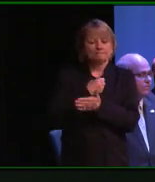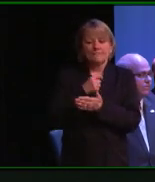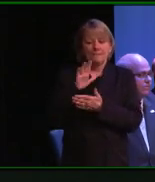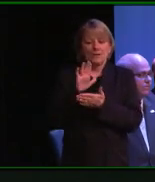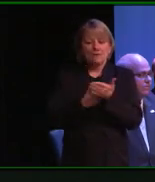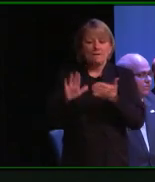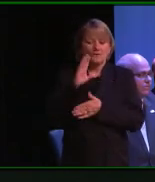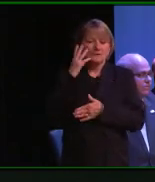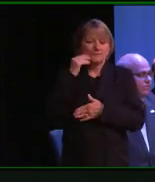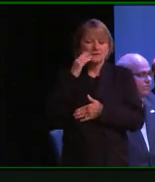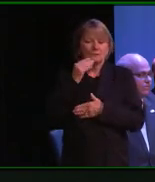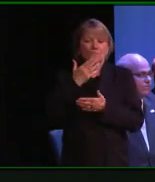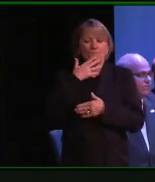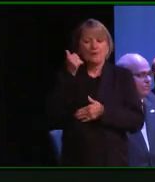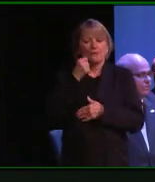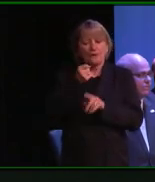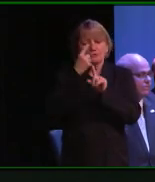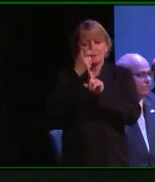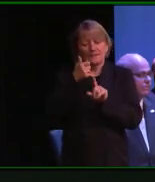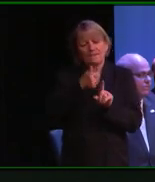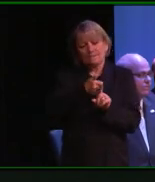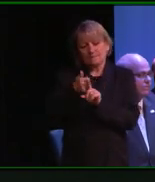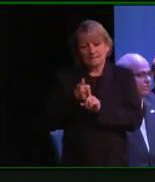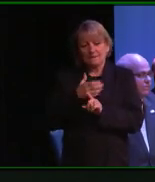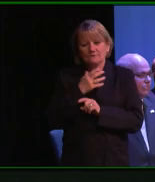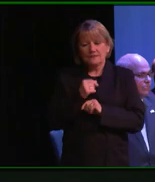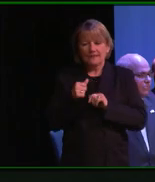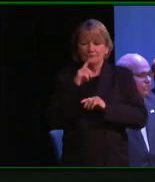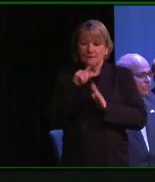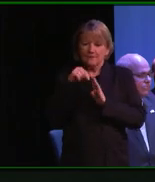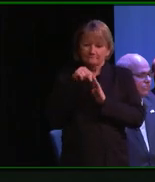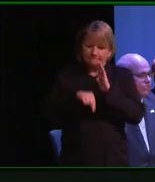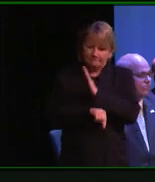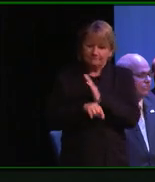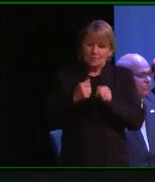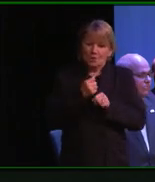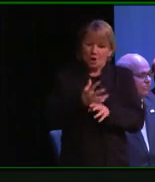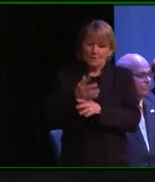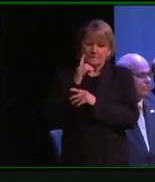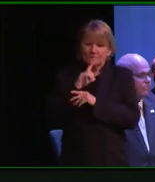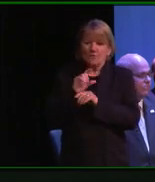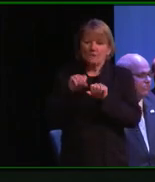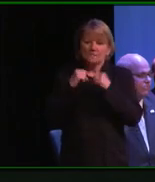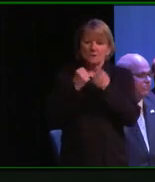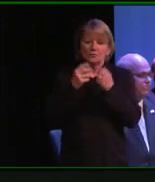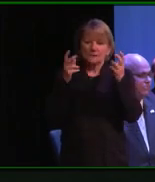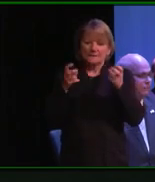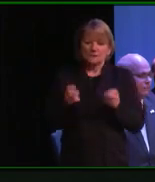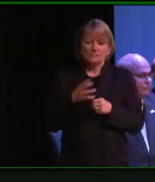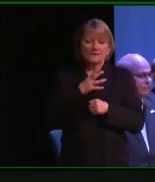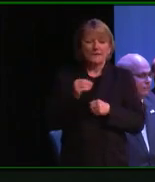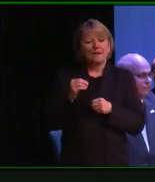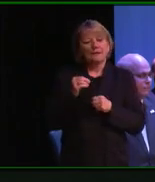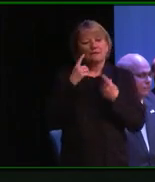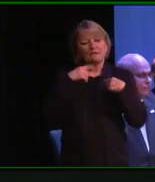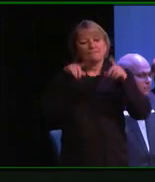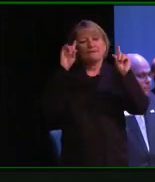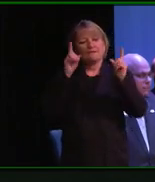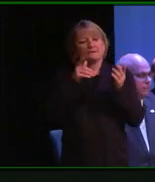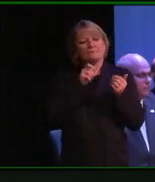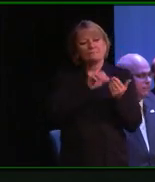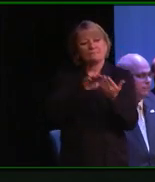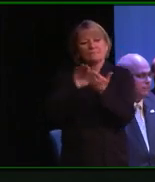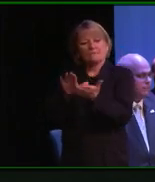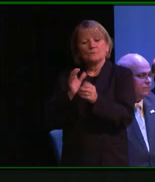understand themselves, the root causes of social issues, and effective mechanisms for creating